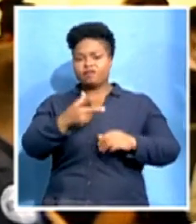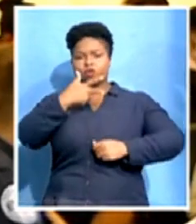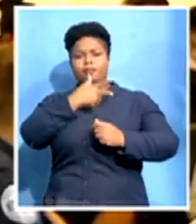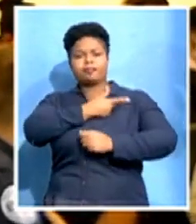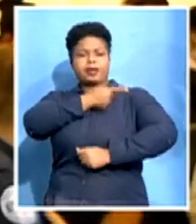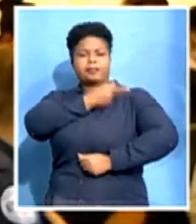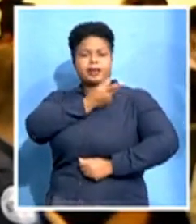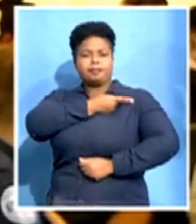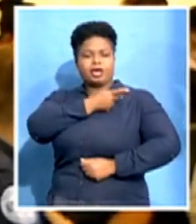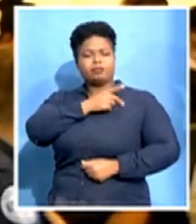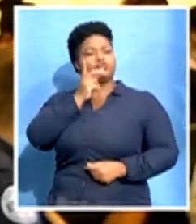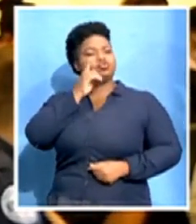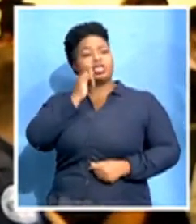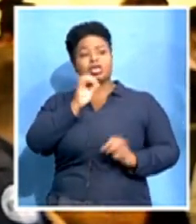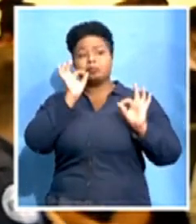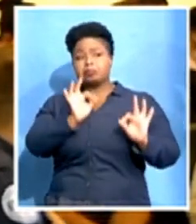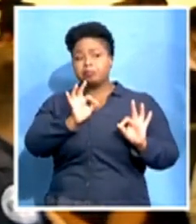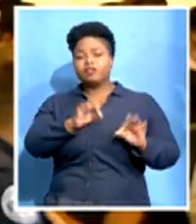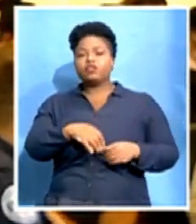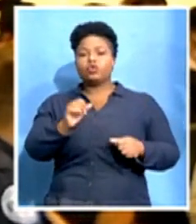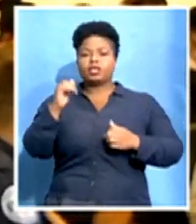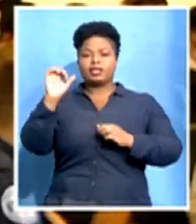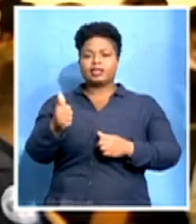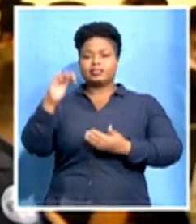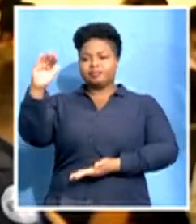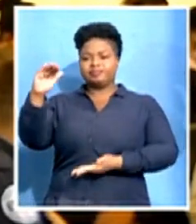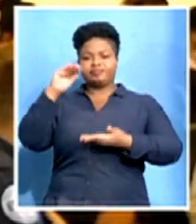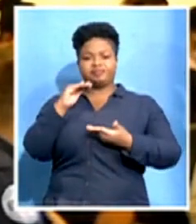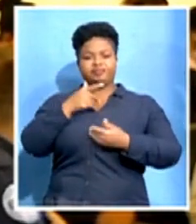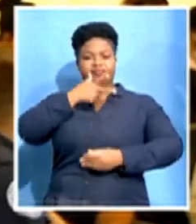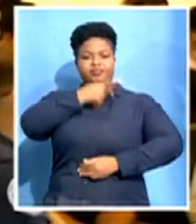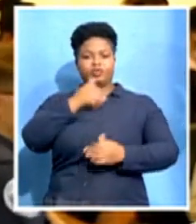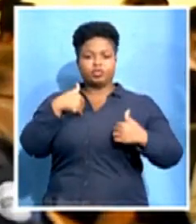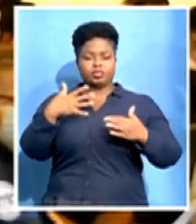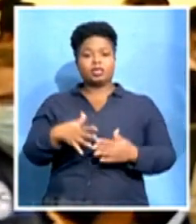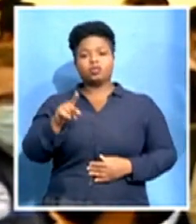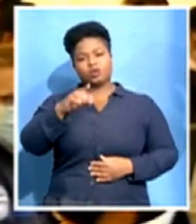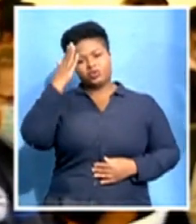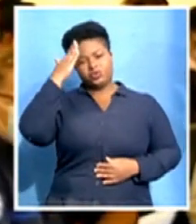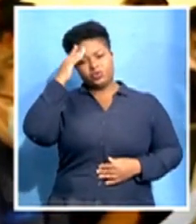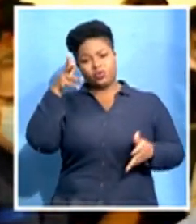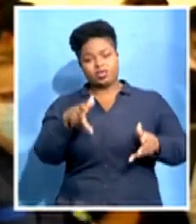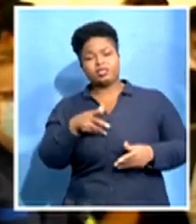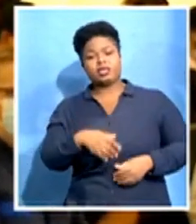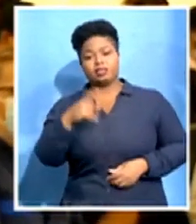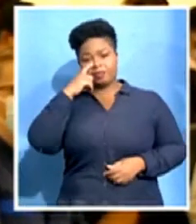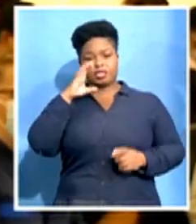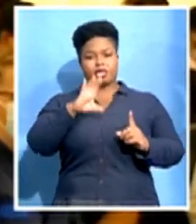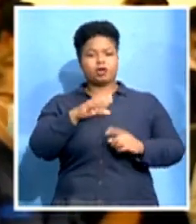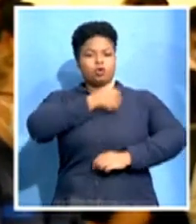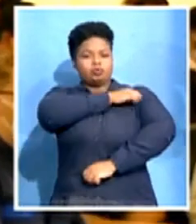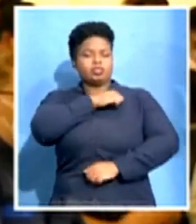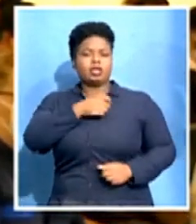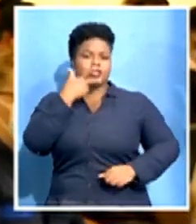for the next phase of the vaccination program. You would know here at the Charlotte Makhura Hospital, vaccination started on the 2nd of